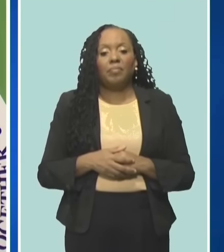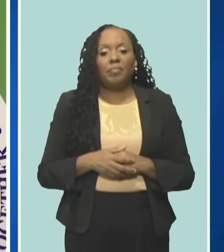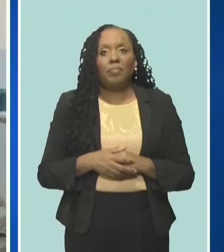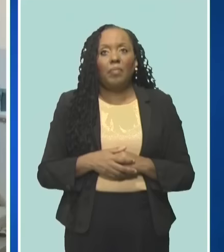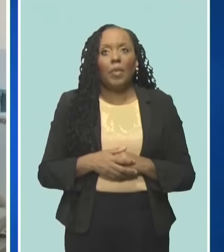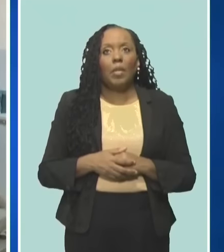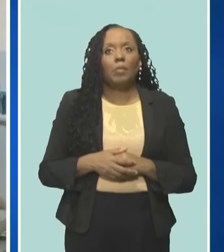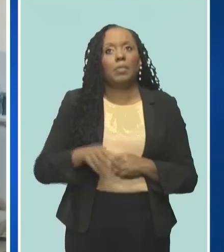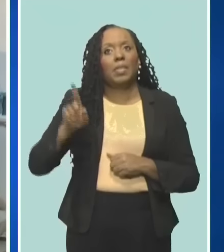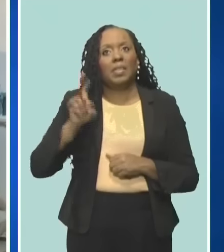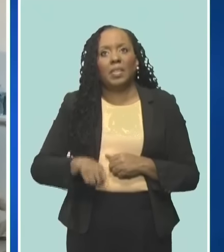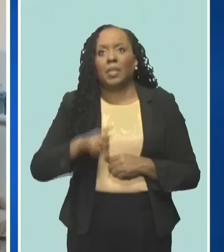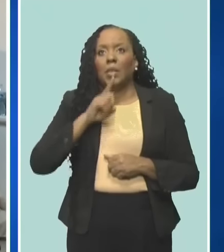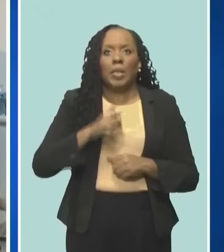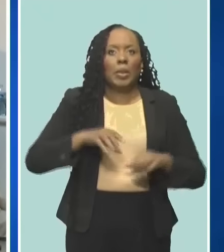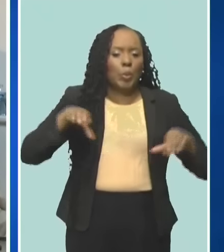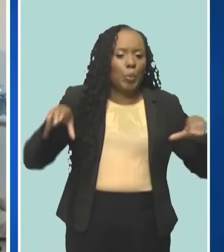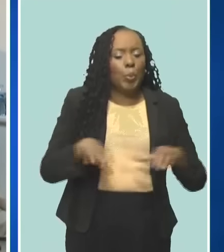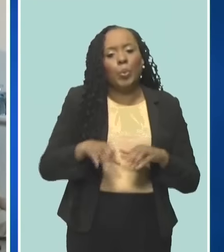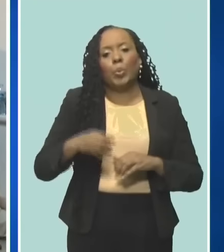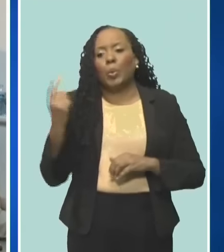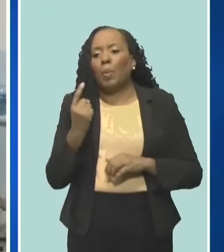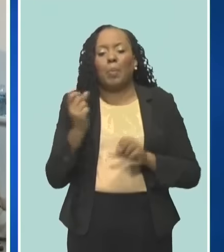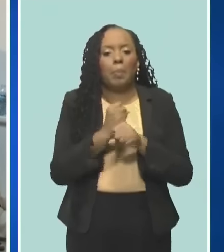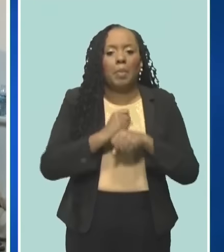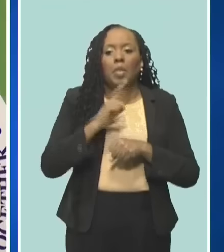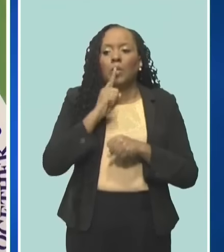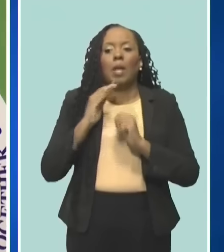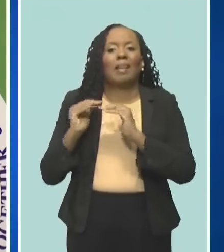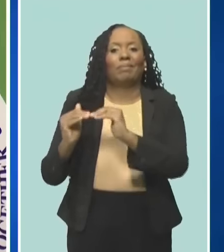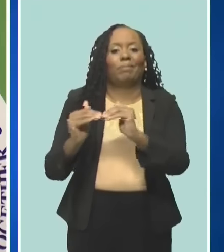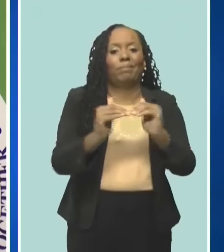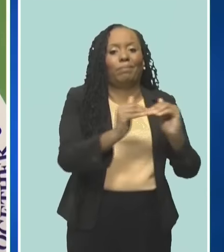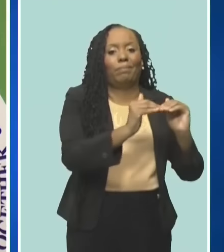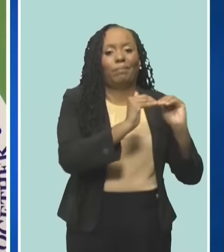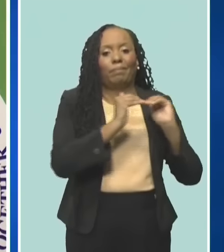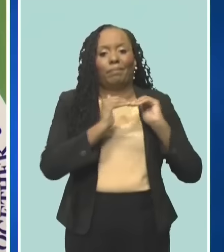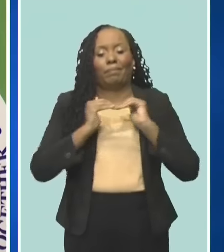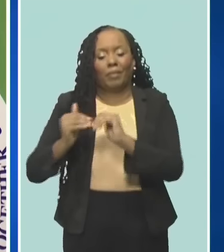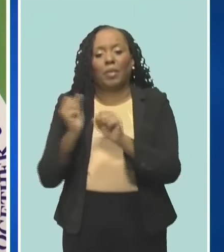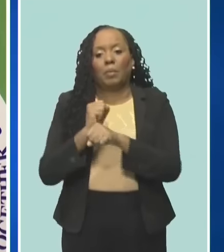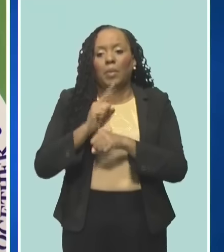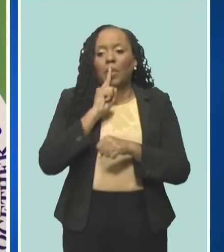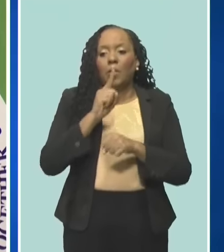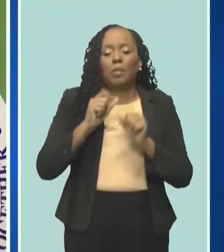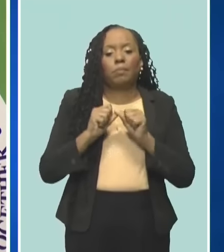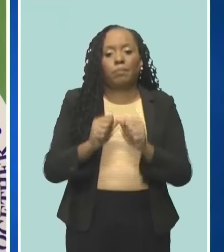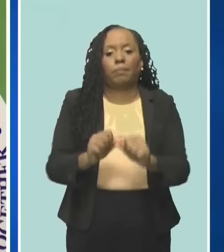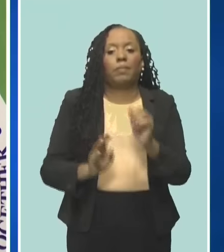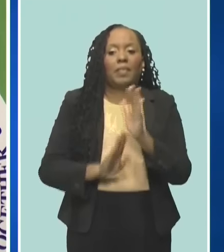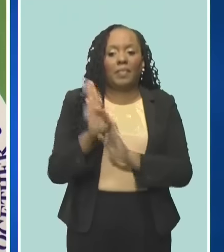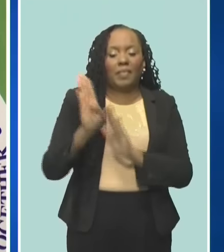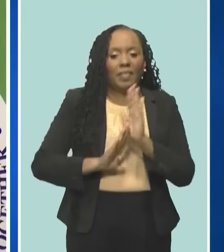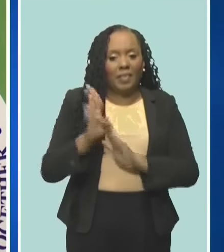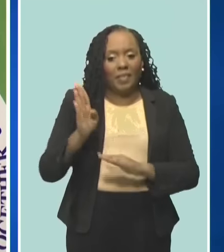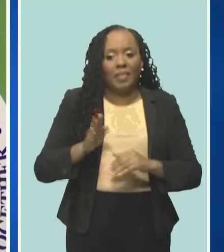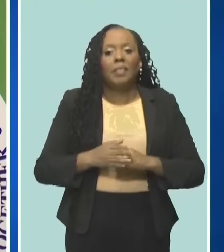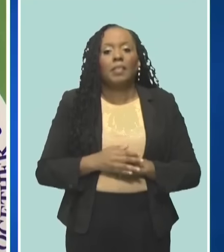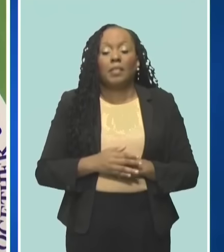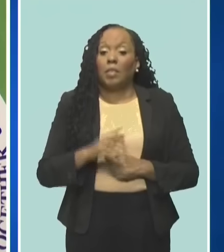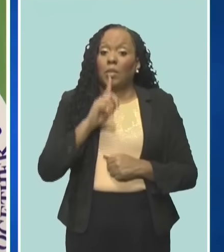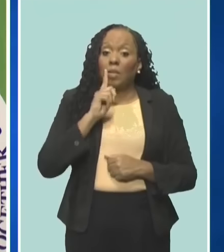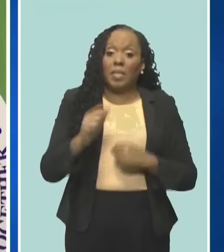urgent. It is an obstacle to gender equality and a threat to sustainable development. Not only is it